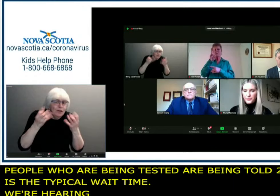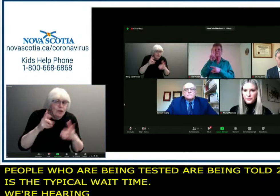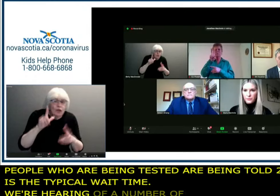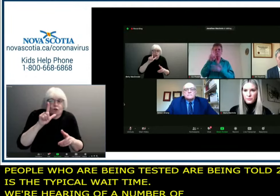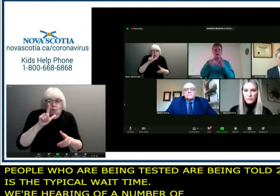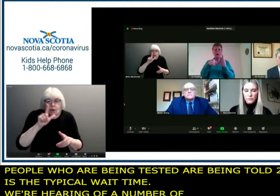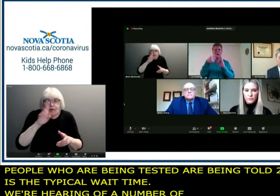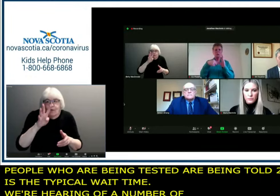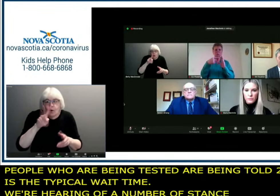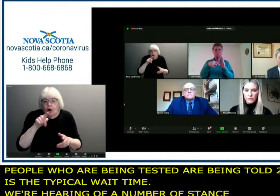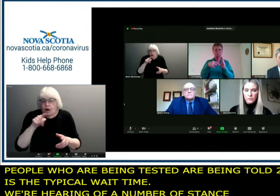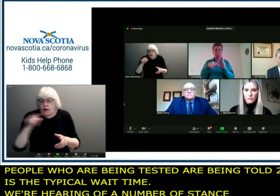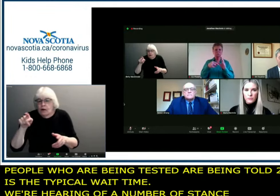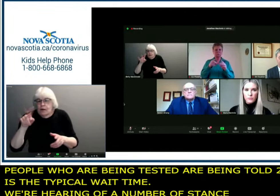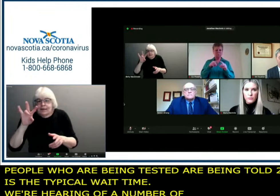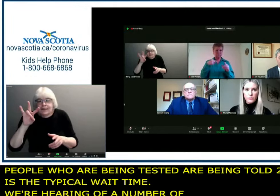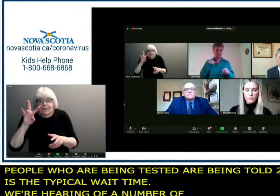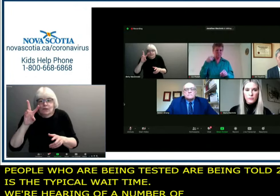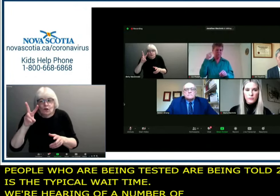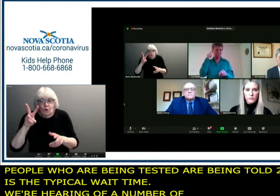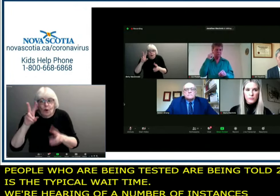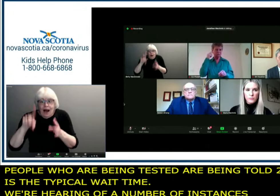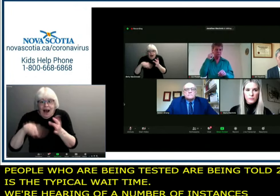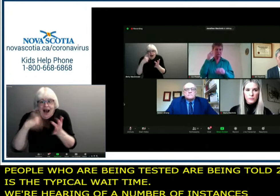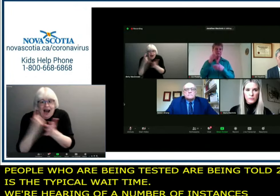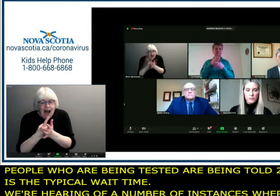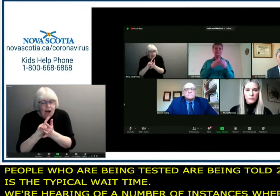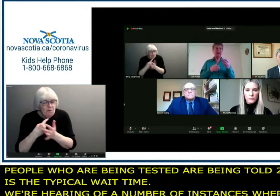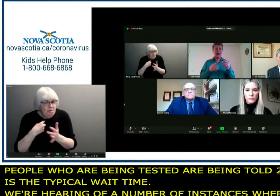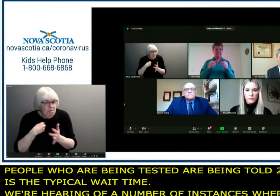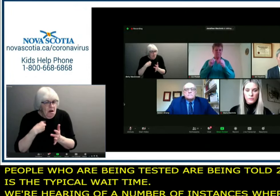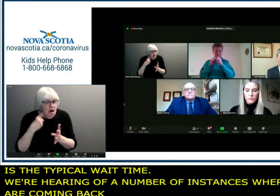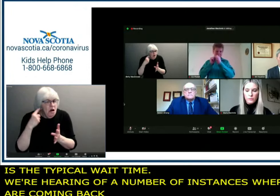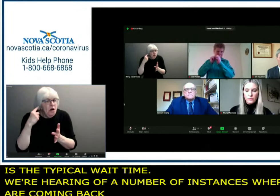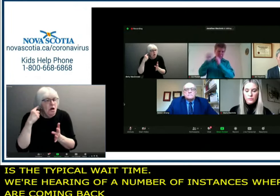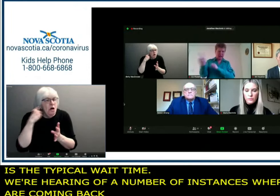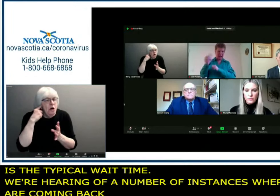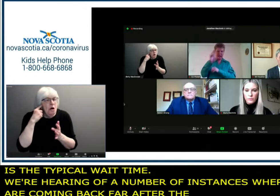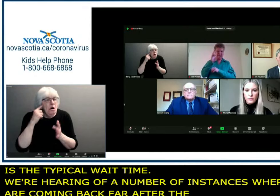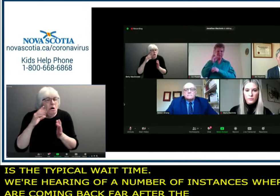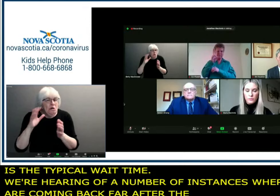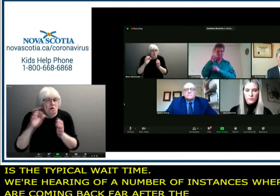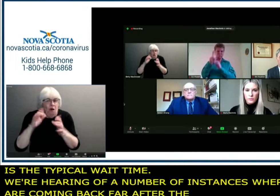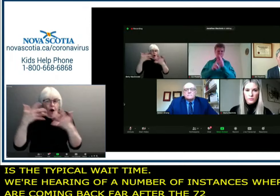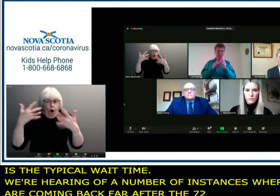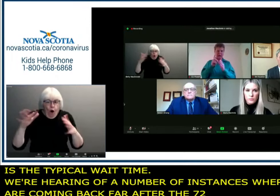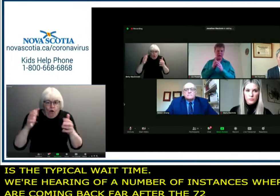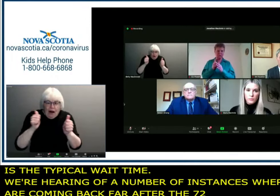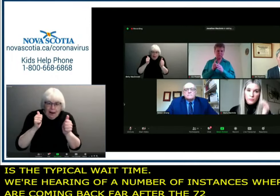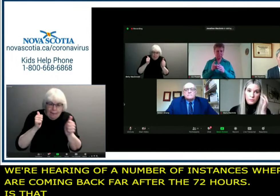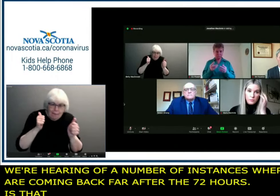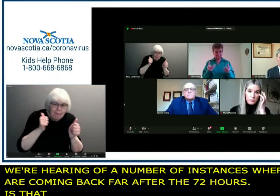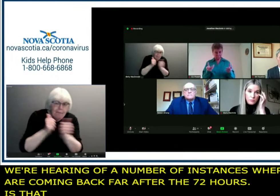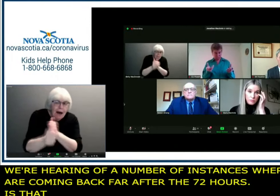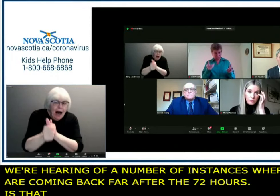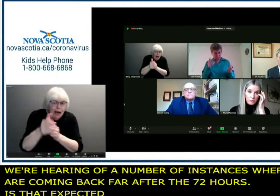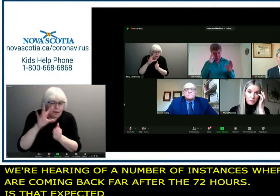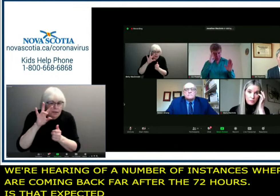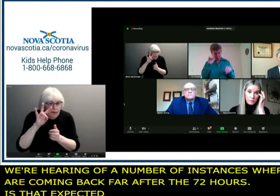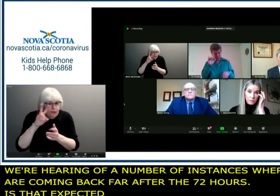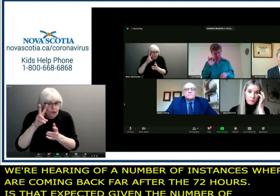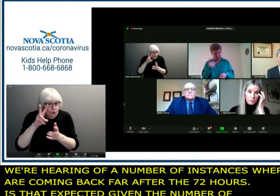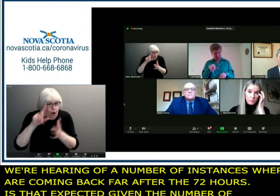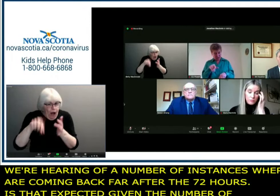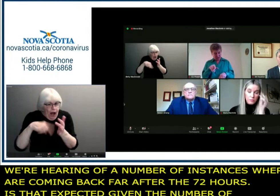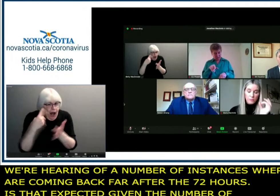where results are coming back far after the 72 hours. Is that expected given the number of tests that we're